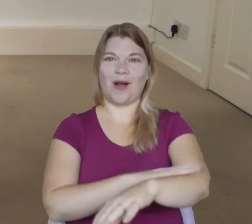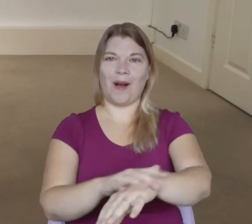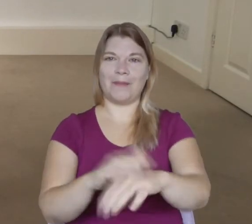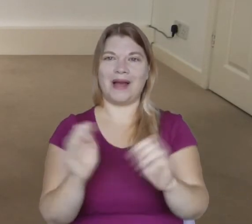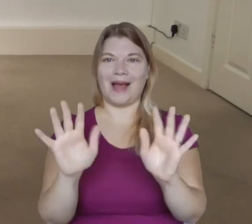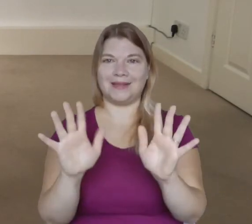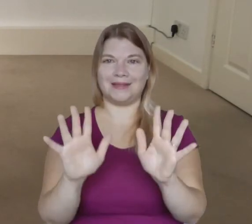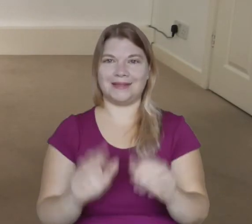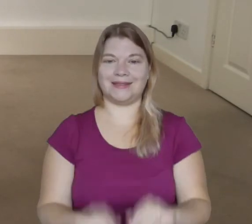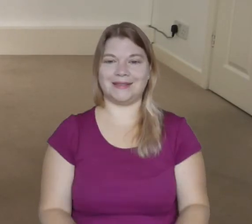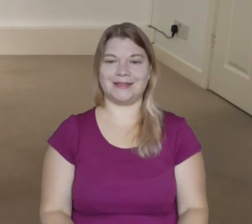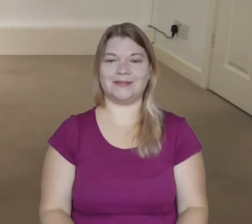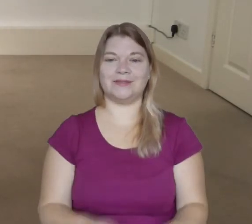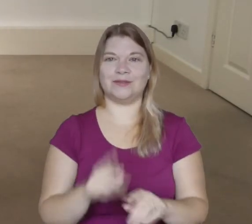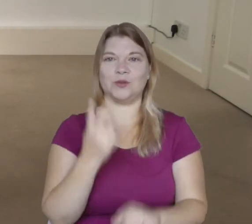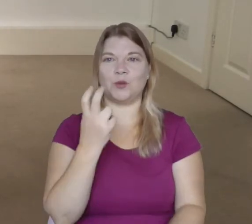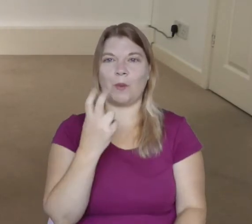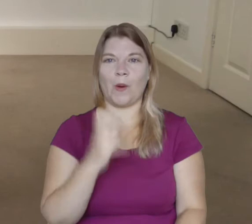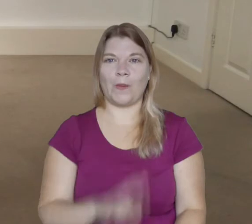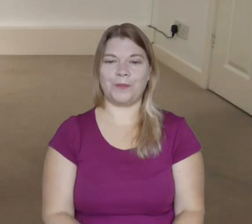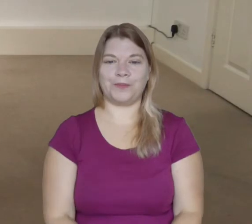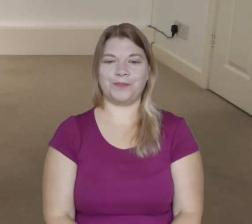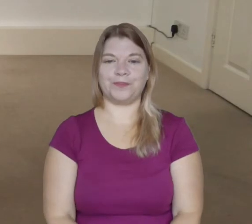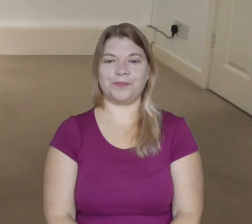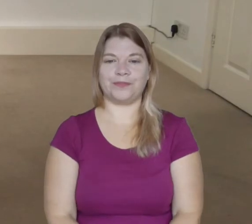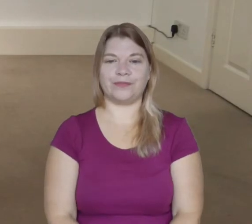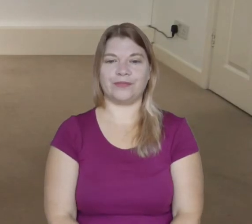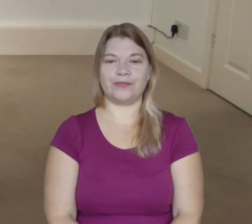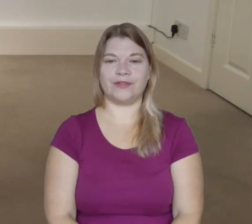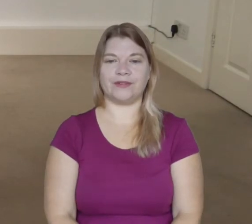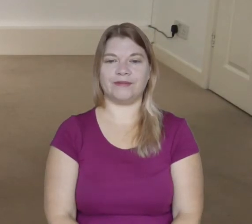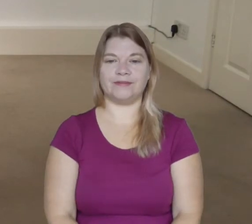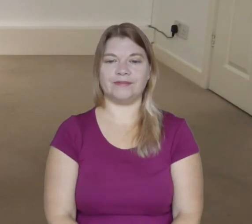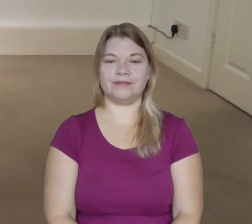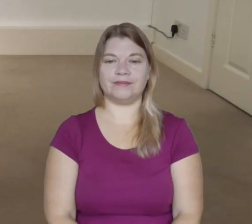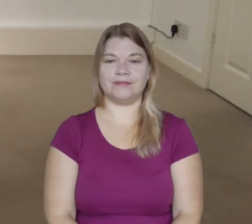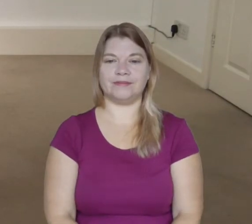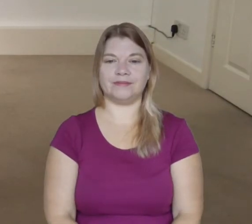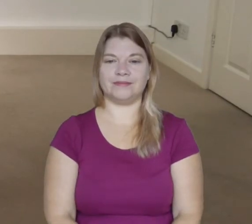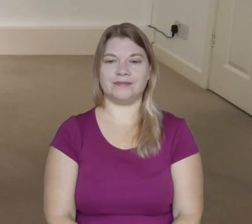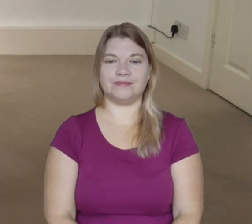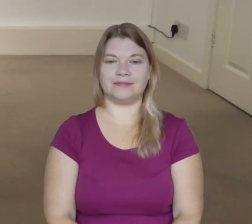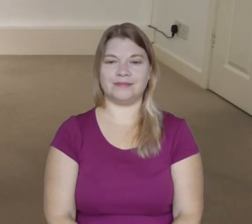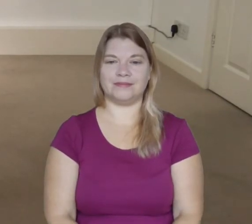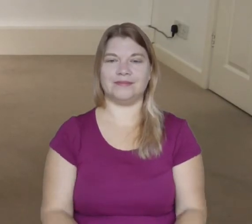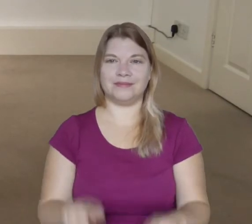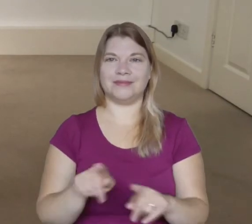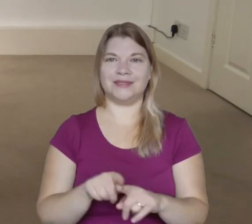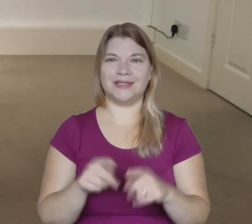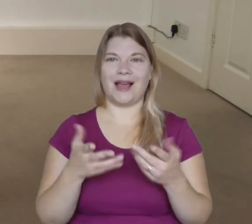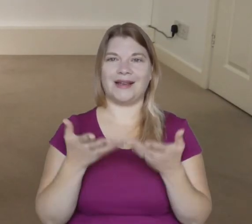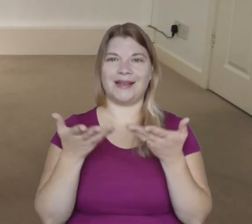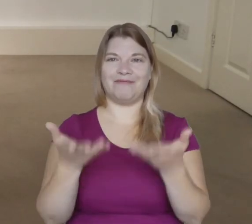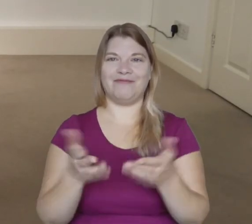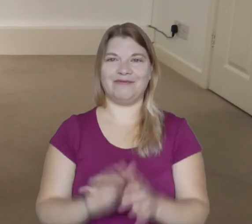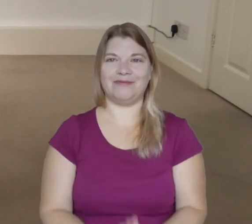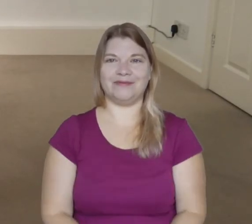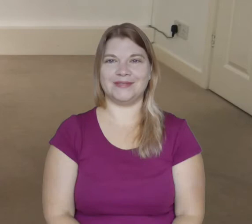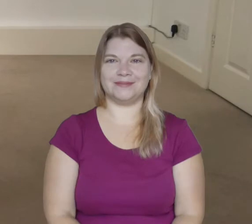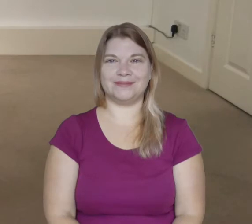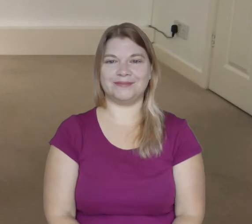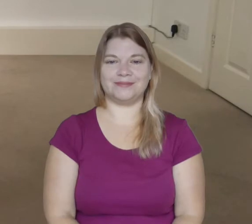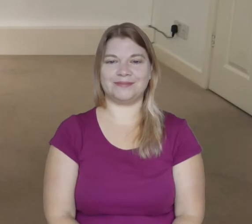forward. Let's do another couple of those. As if you're giving someone a gift in front of you, stretching your